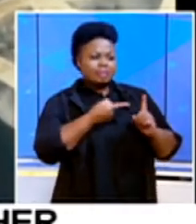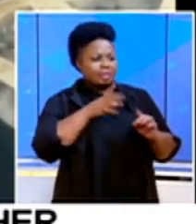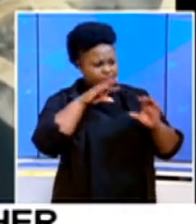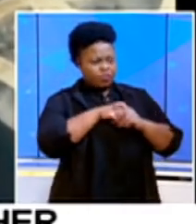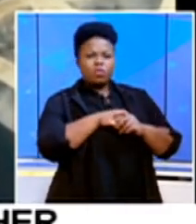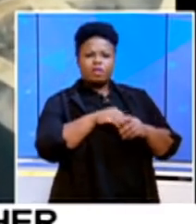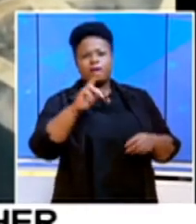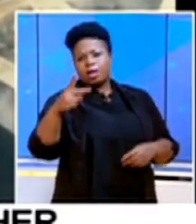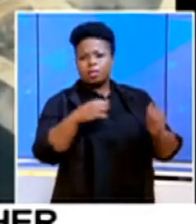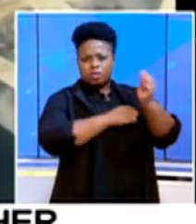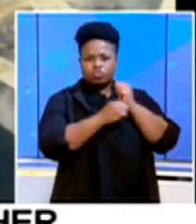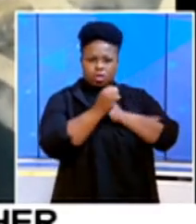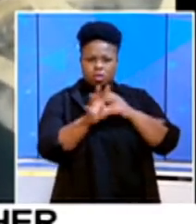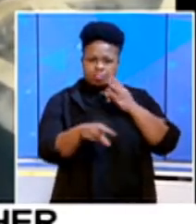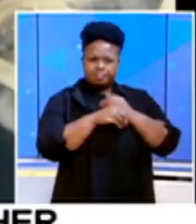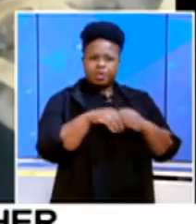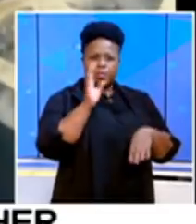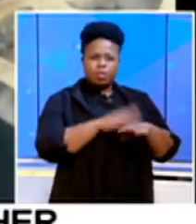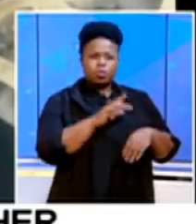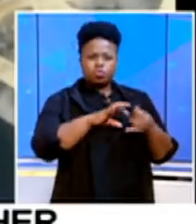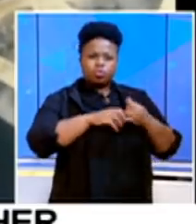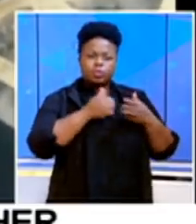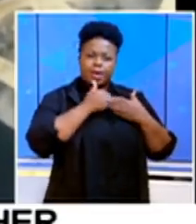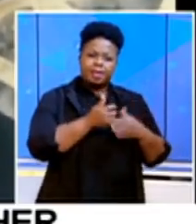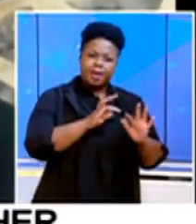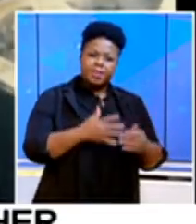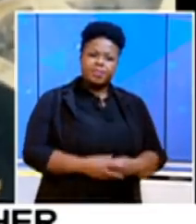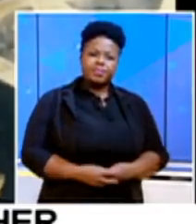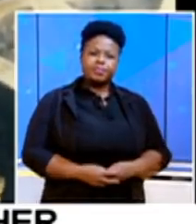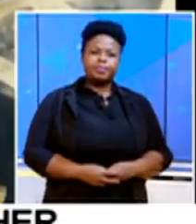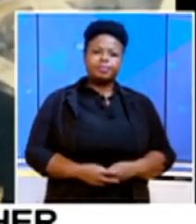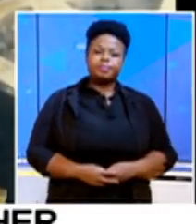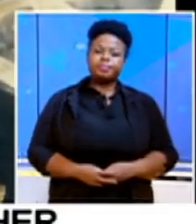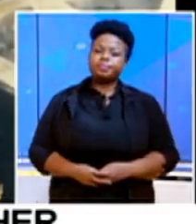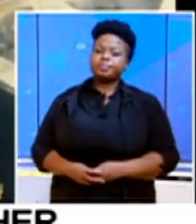other structures would be brought to bear in order to assist with all of this?